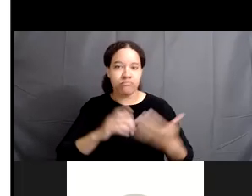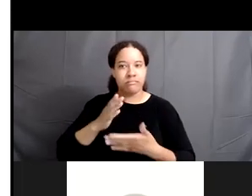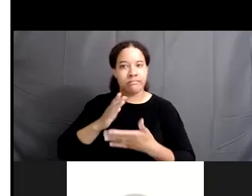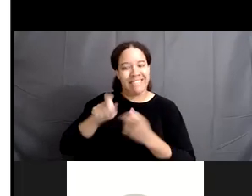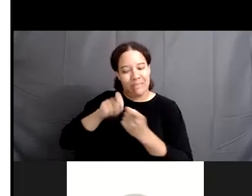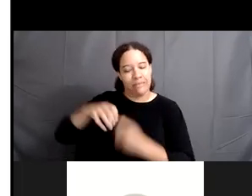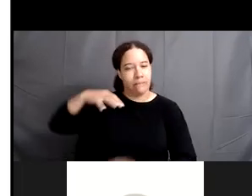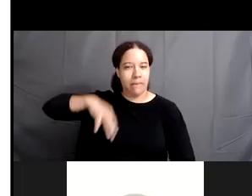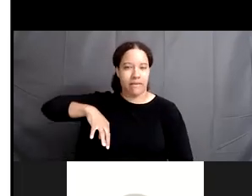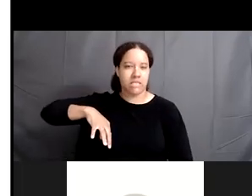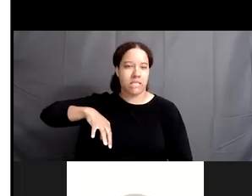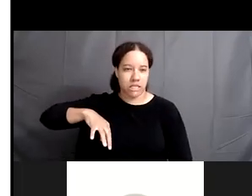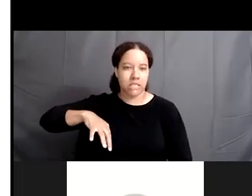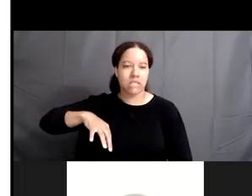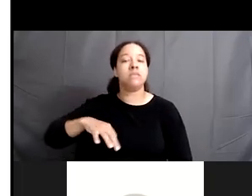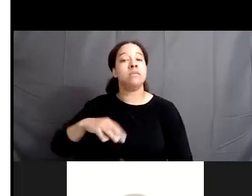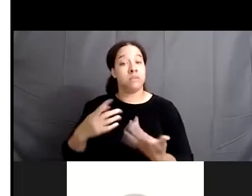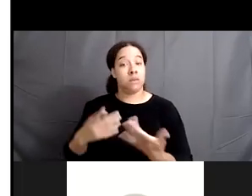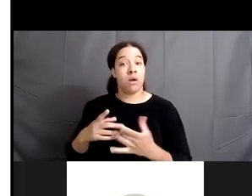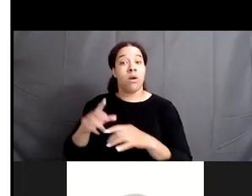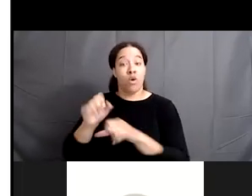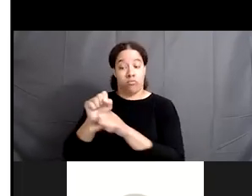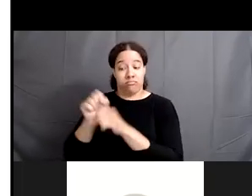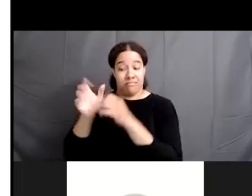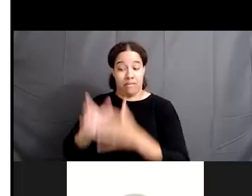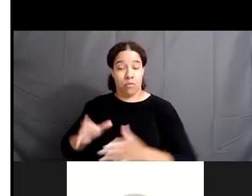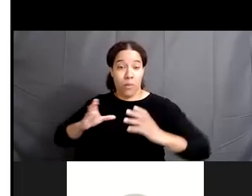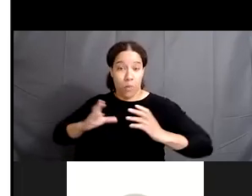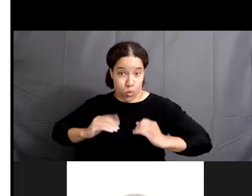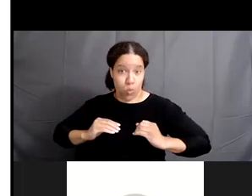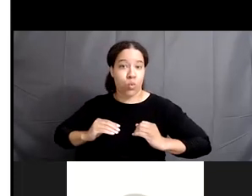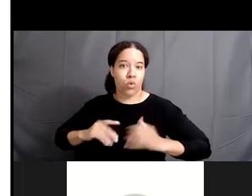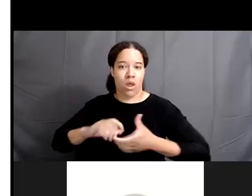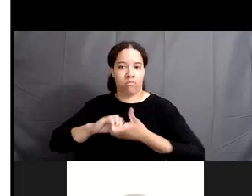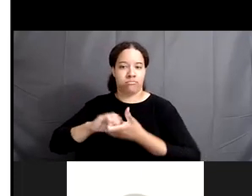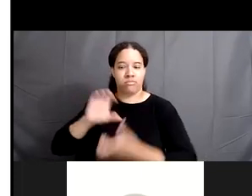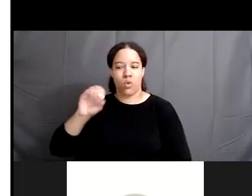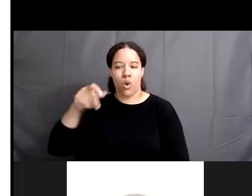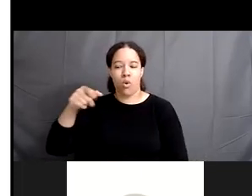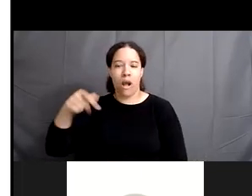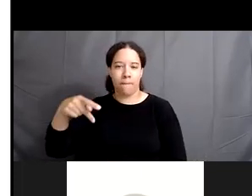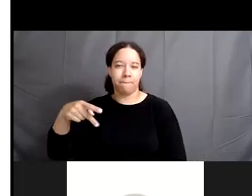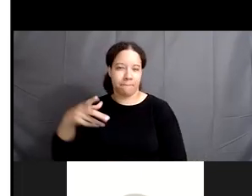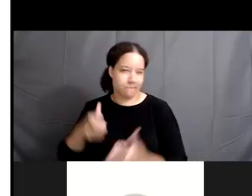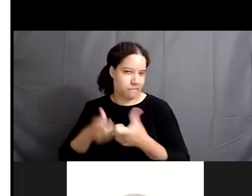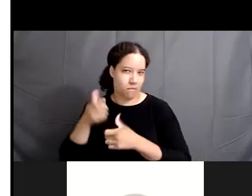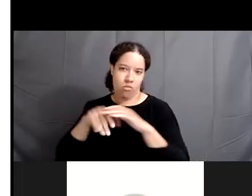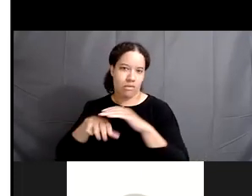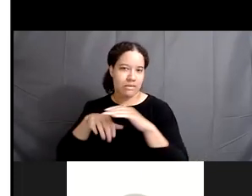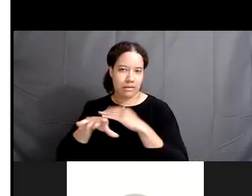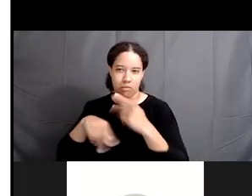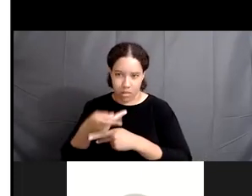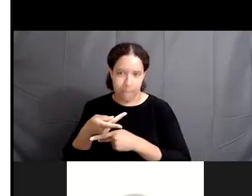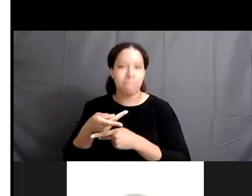come with them, but employee-owned cooperatives are among the most accessible forms of employee ownership,